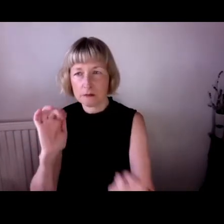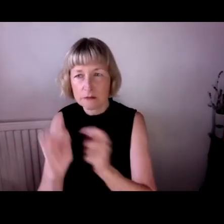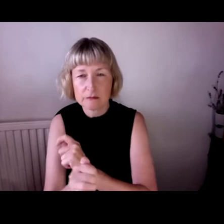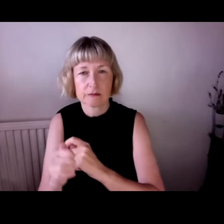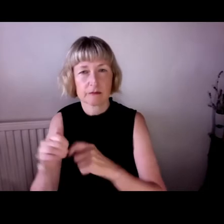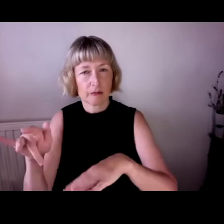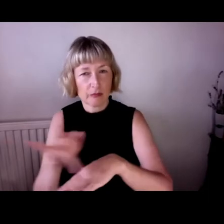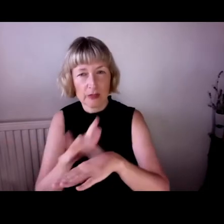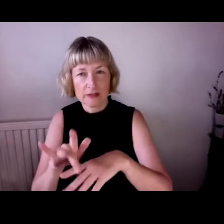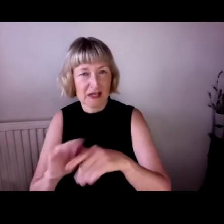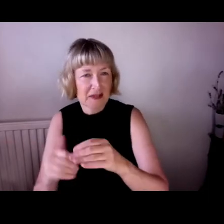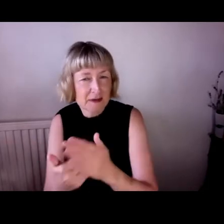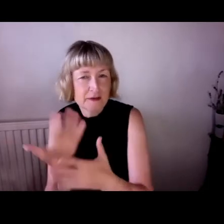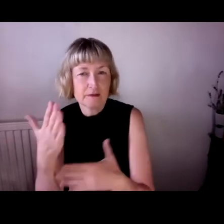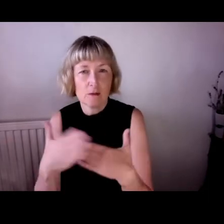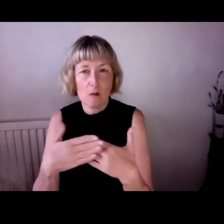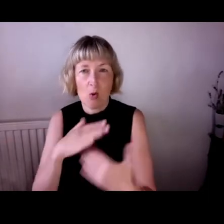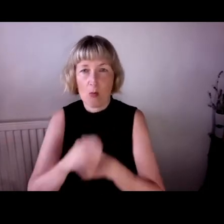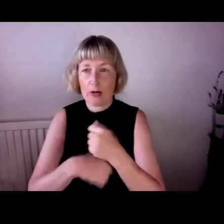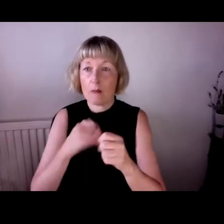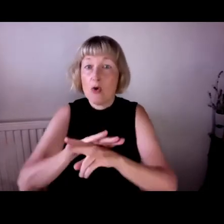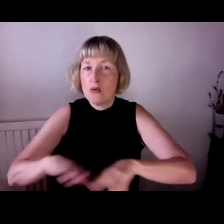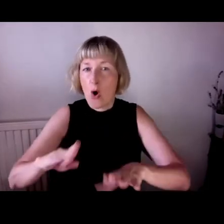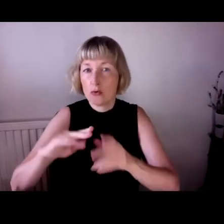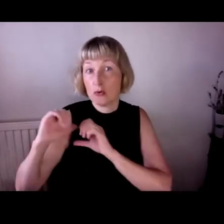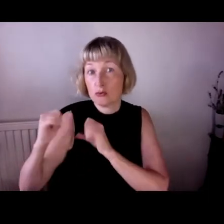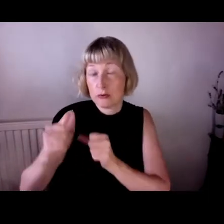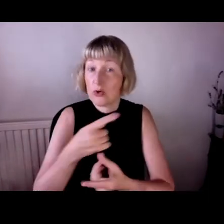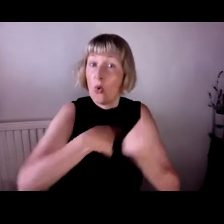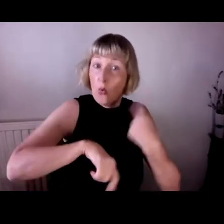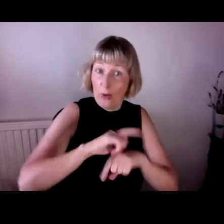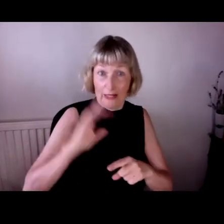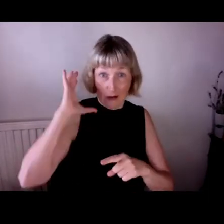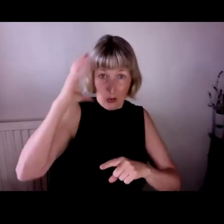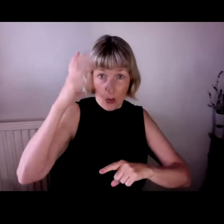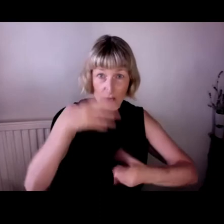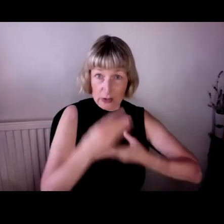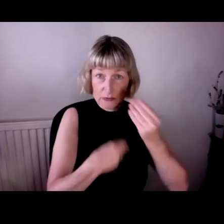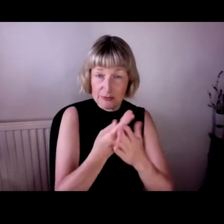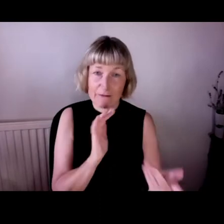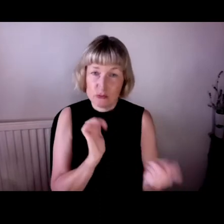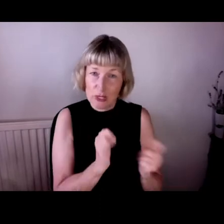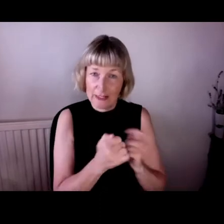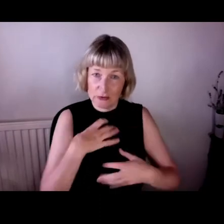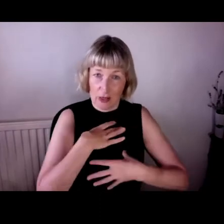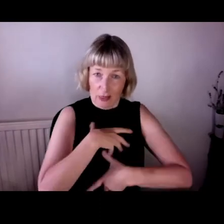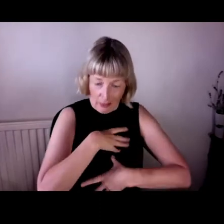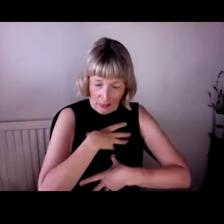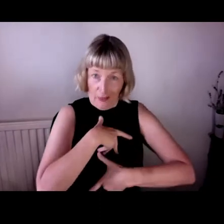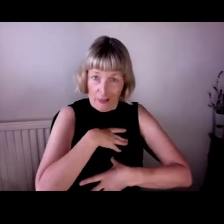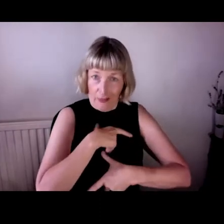more into non-traditional styles, we've had to grow with it, and we've had to constantly be talking to our audiences